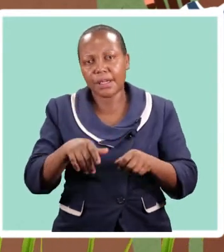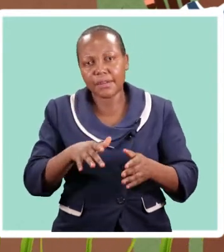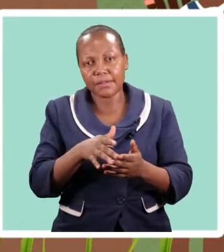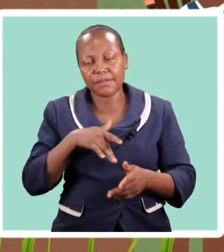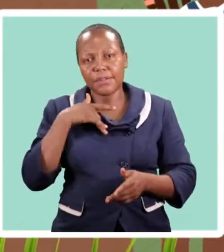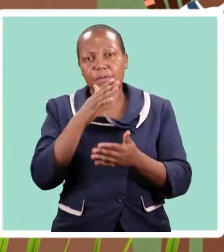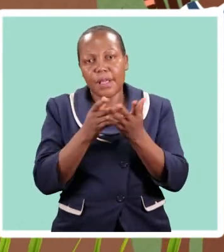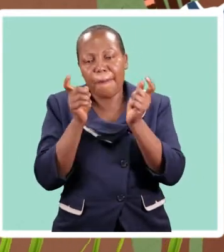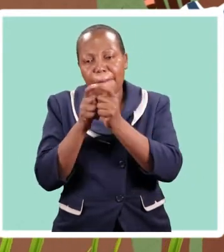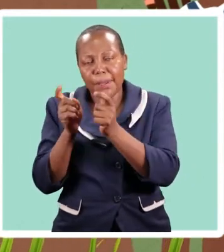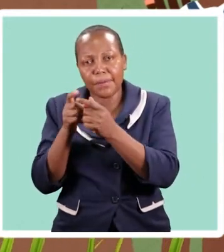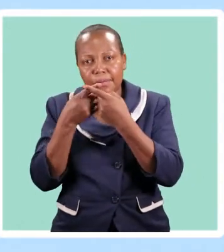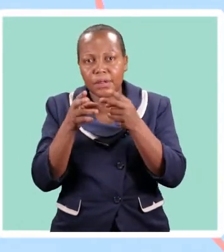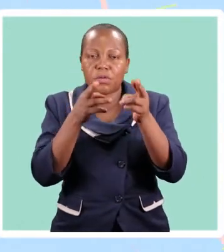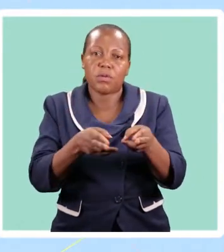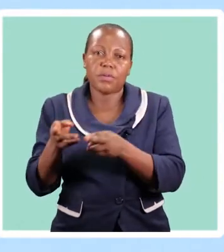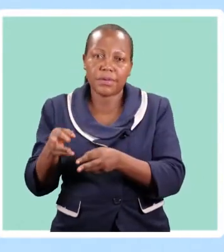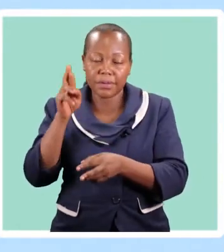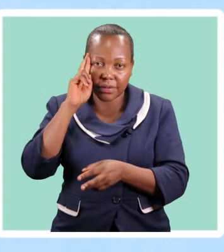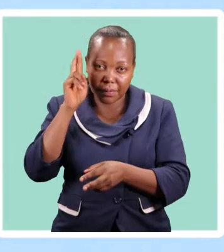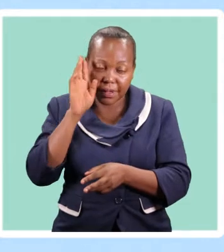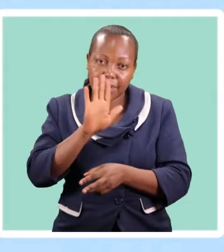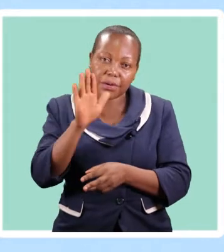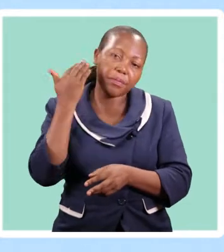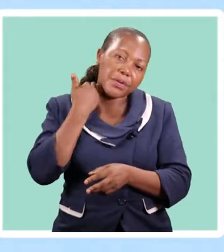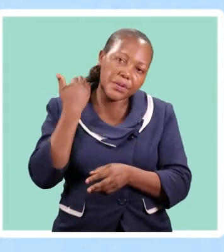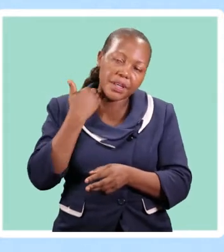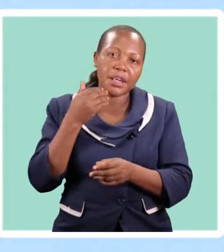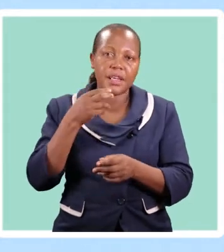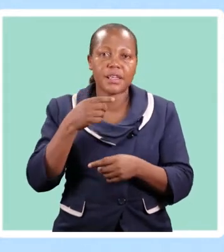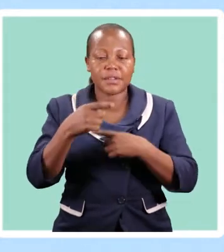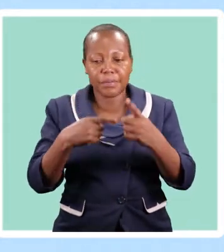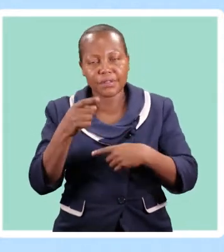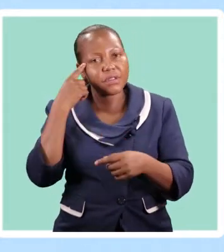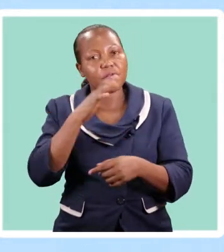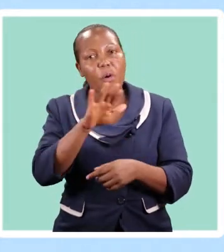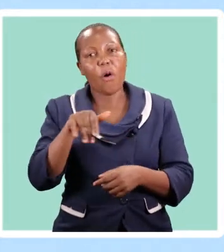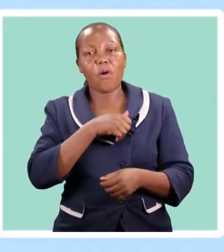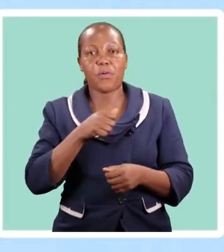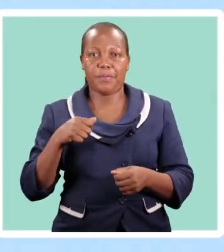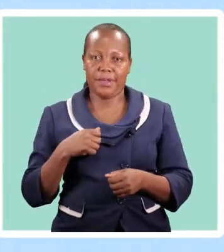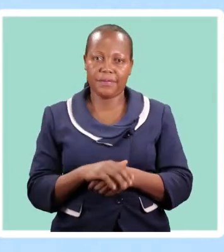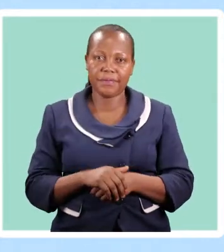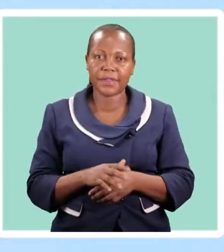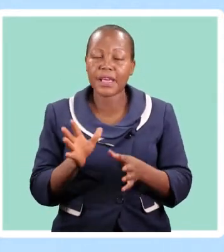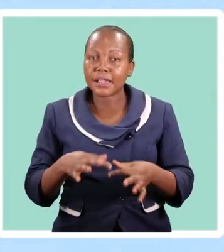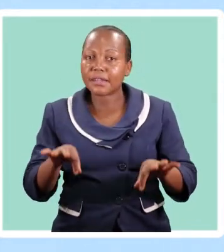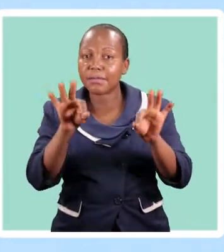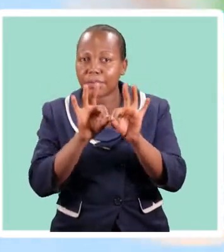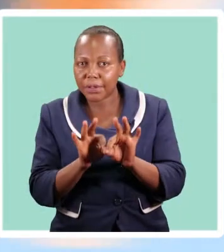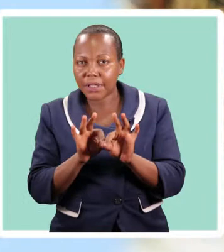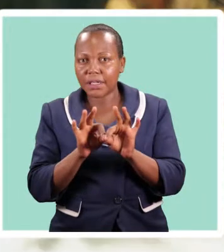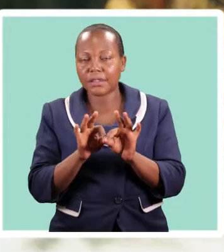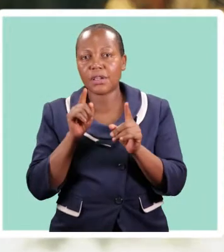cramps. That's normal too. Remember, your period is a process that we all go through. It's very important